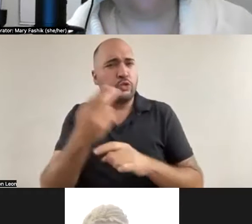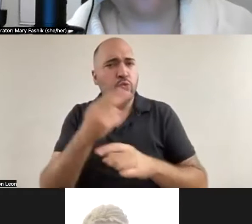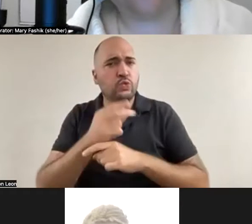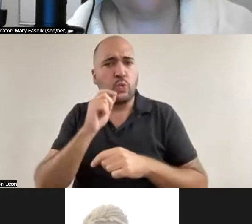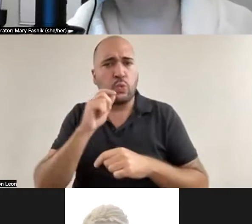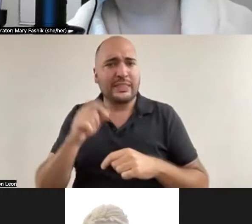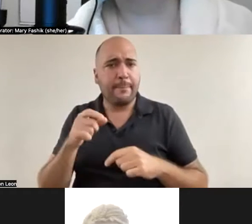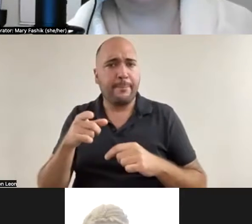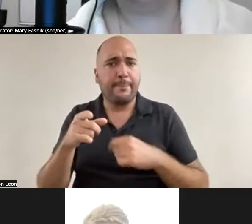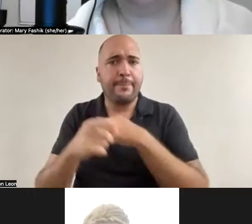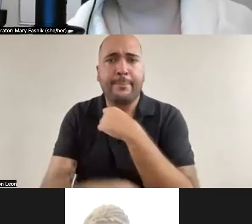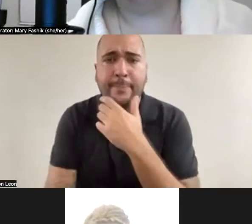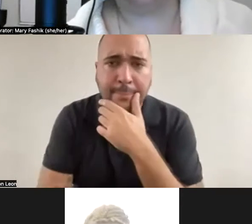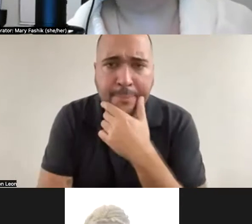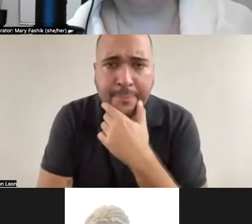using,